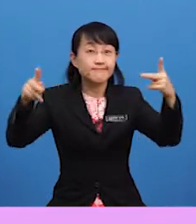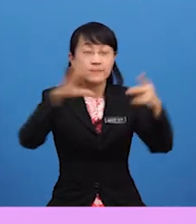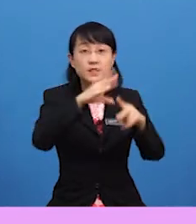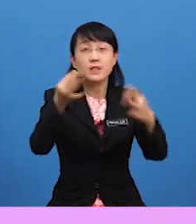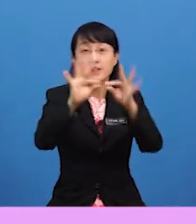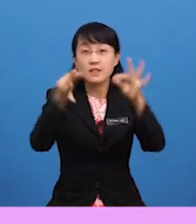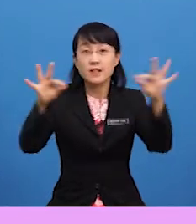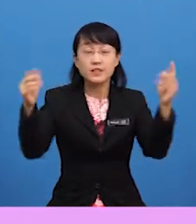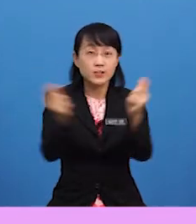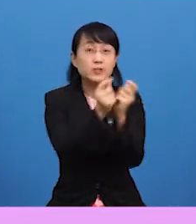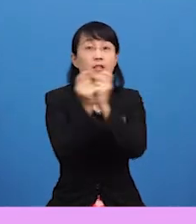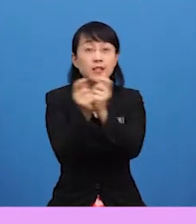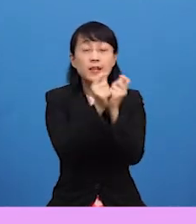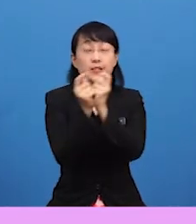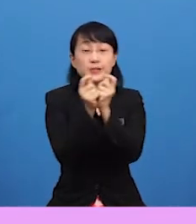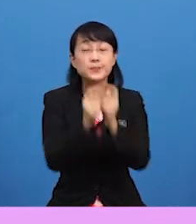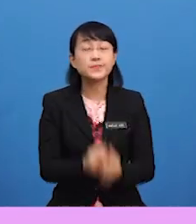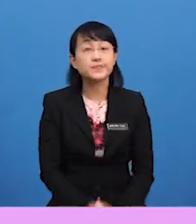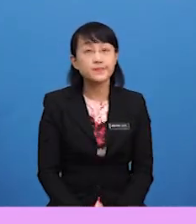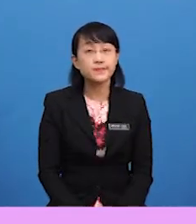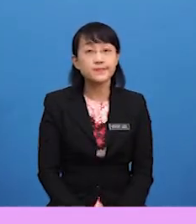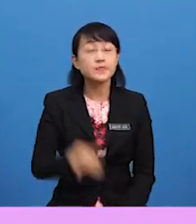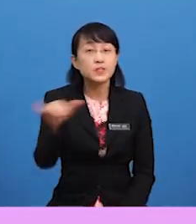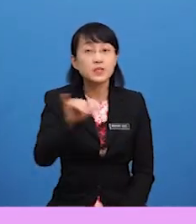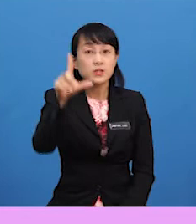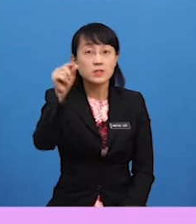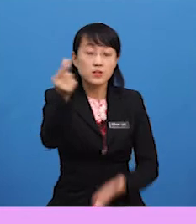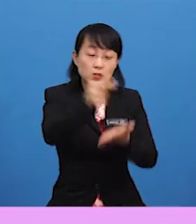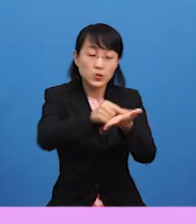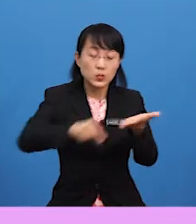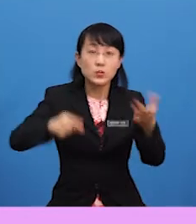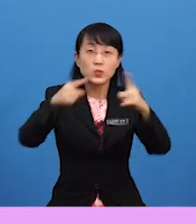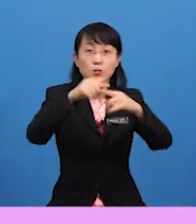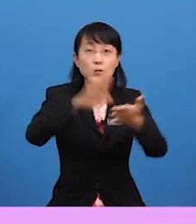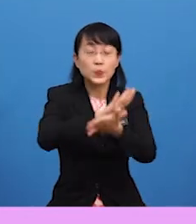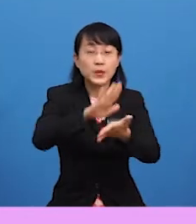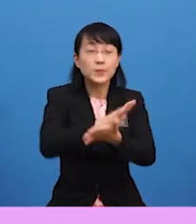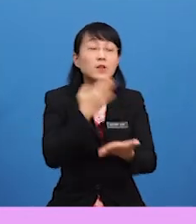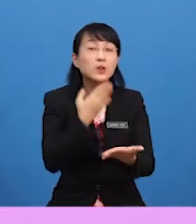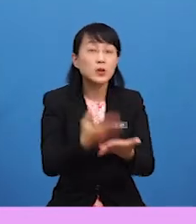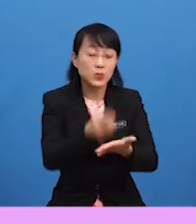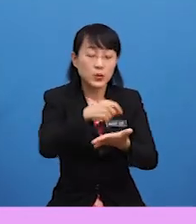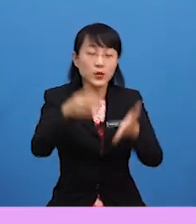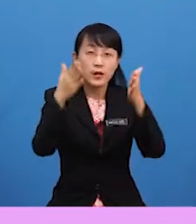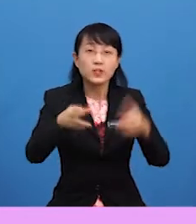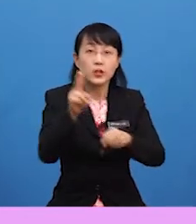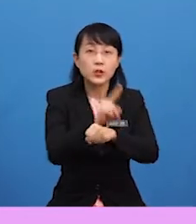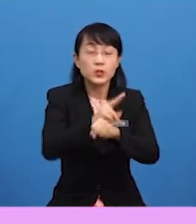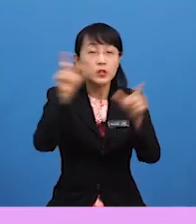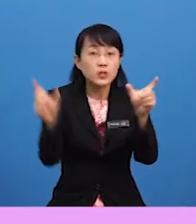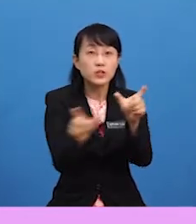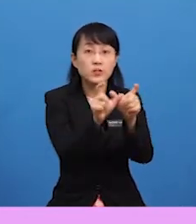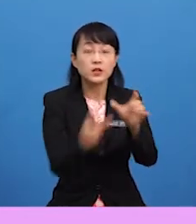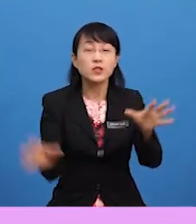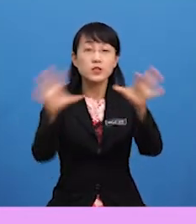and sentences together. They are like glue to paper. Good writers use conjunctions to